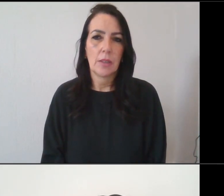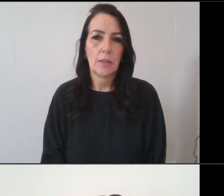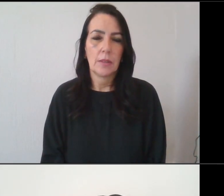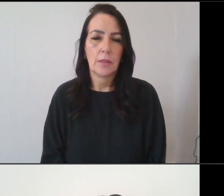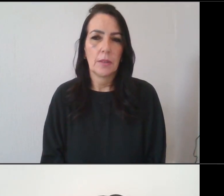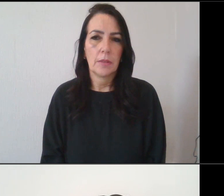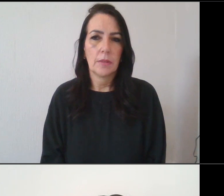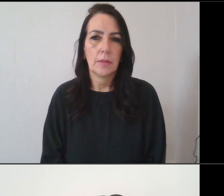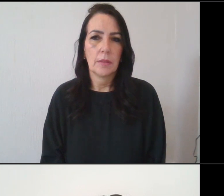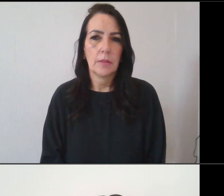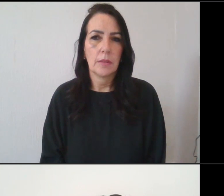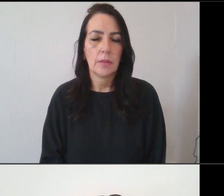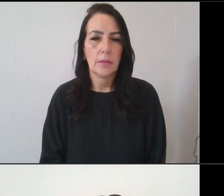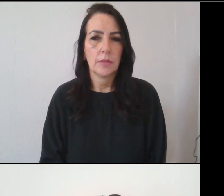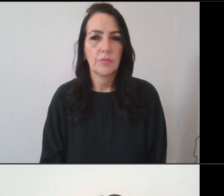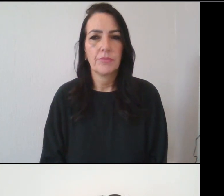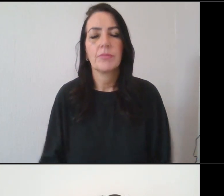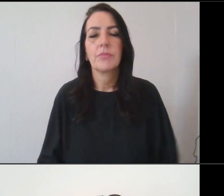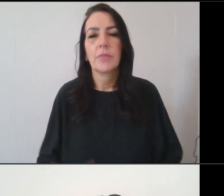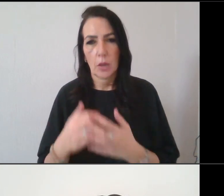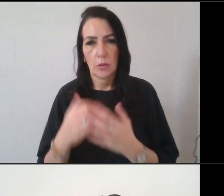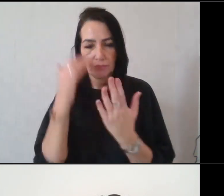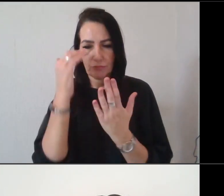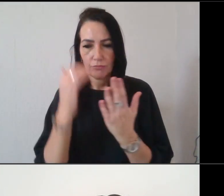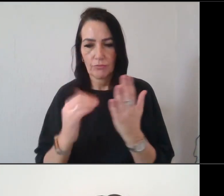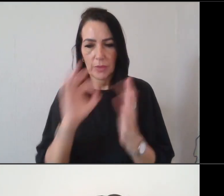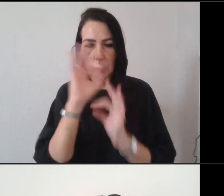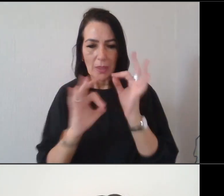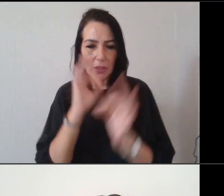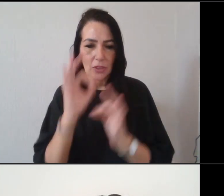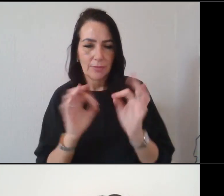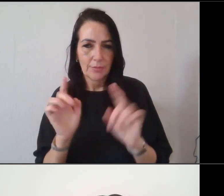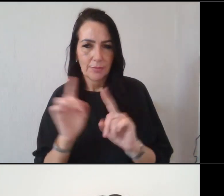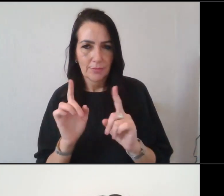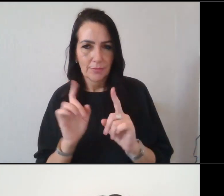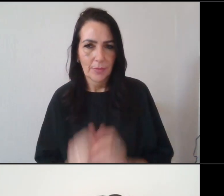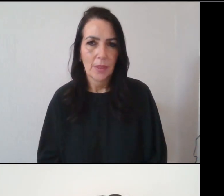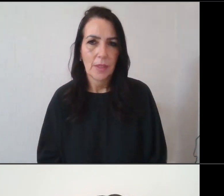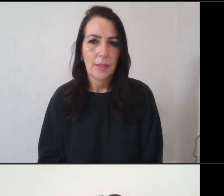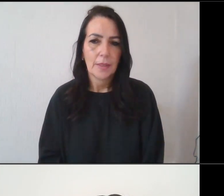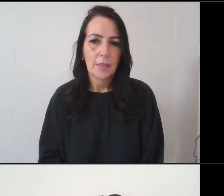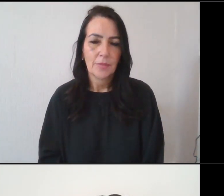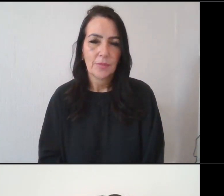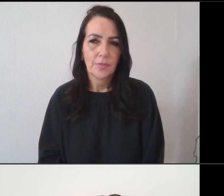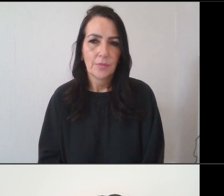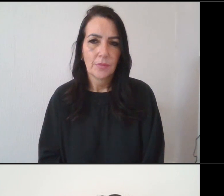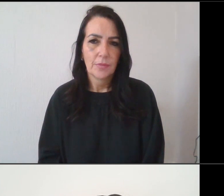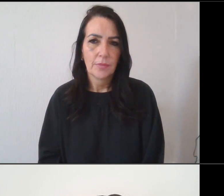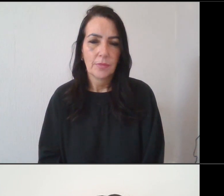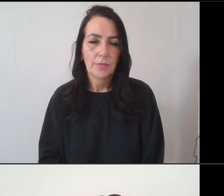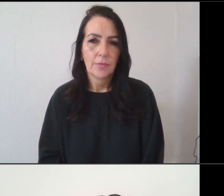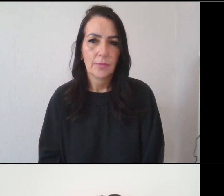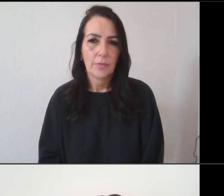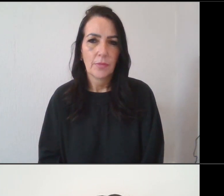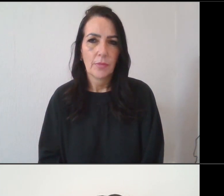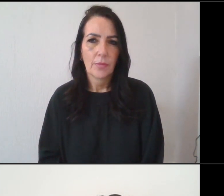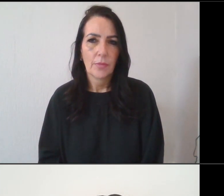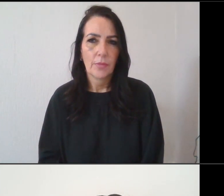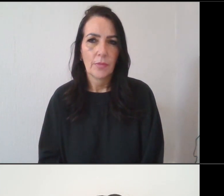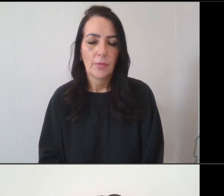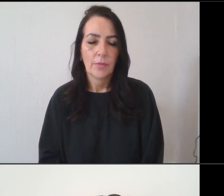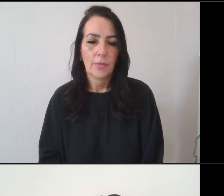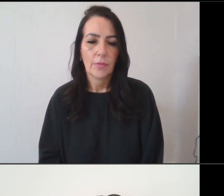Looking at the questions we have coming in, there's one talking about